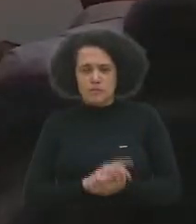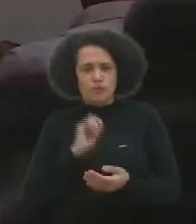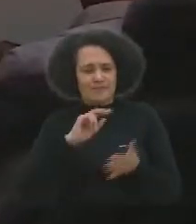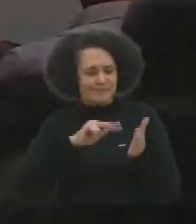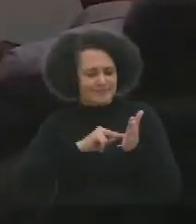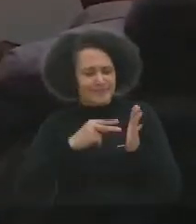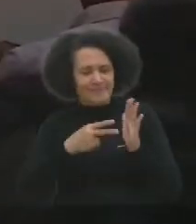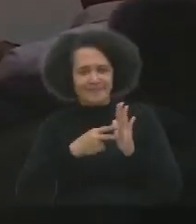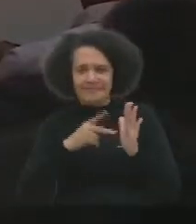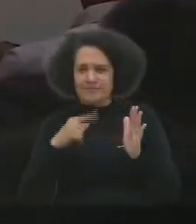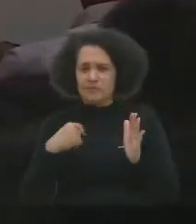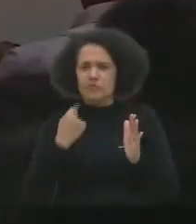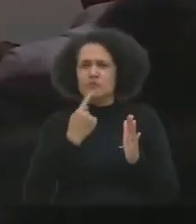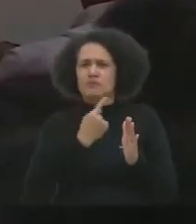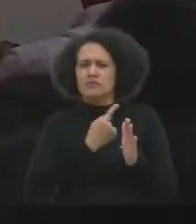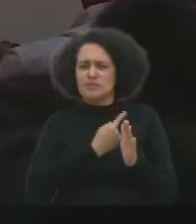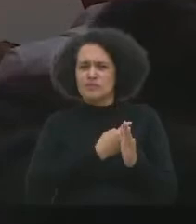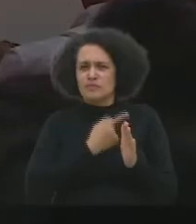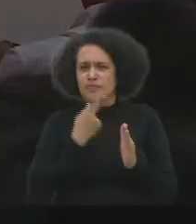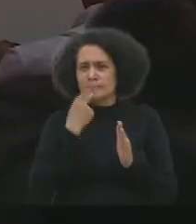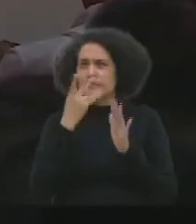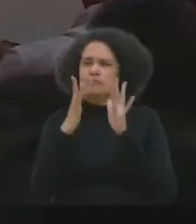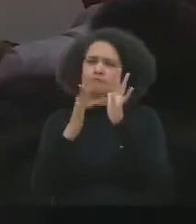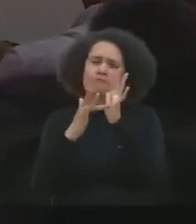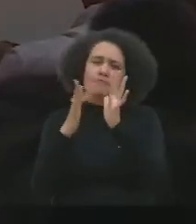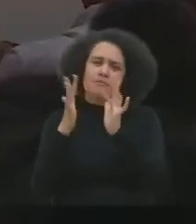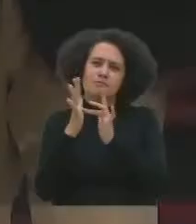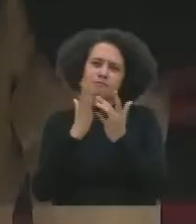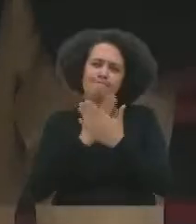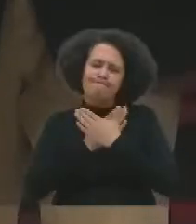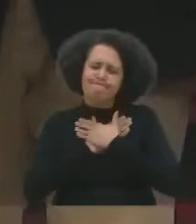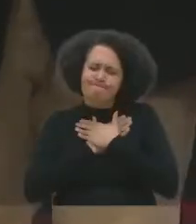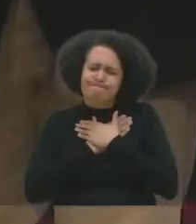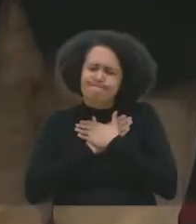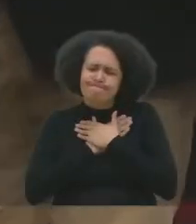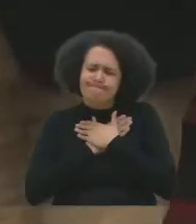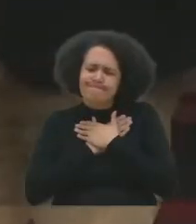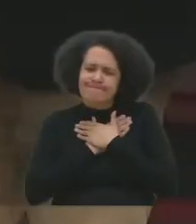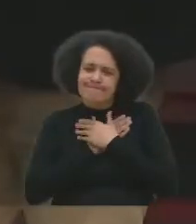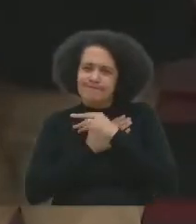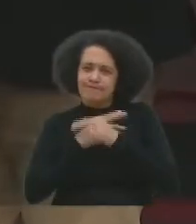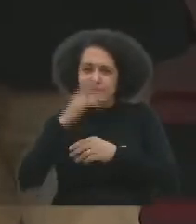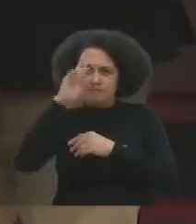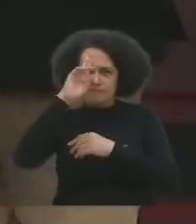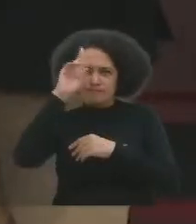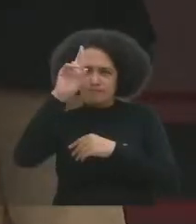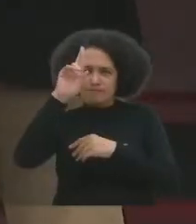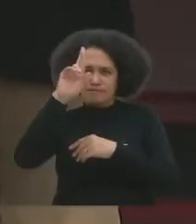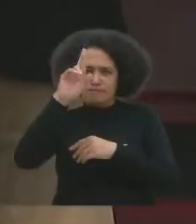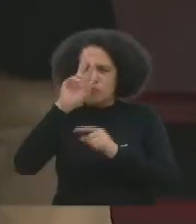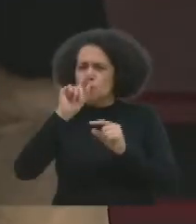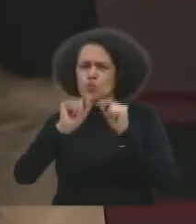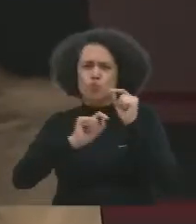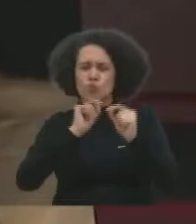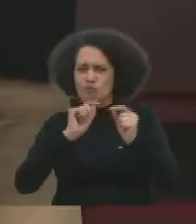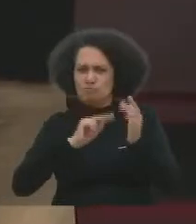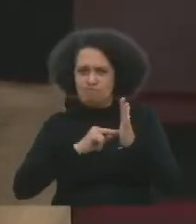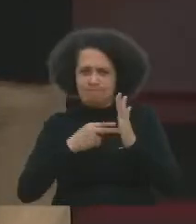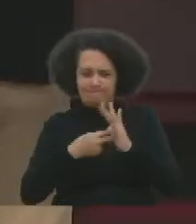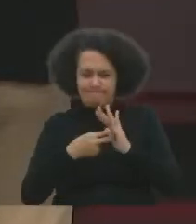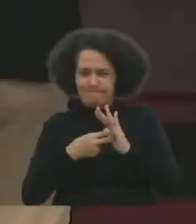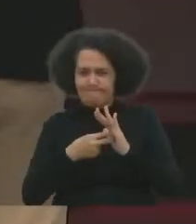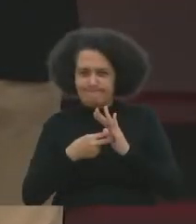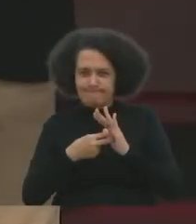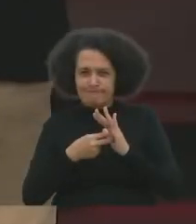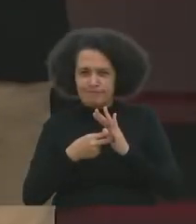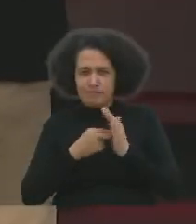quando nós dizemos Jesus é o meu Senhor? It means that I give Jesus governmental control over my